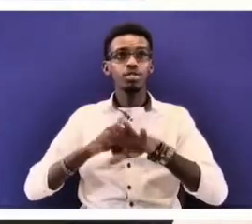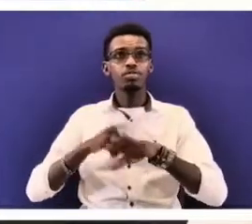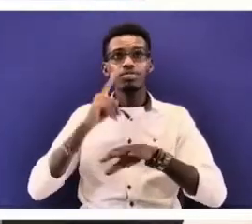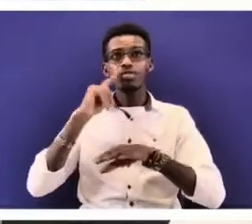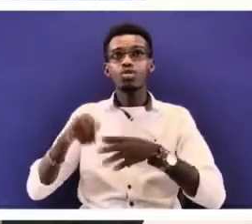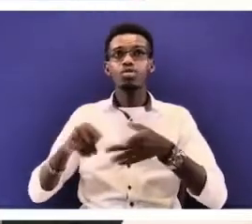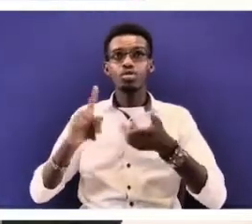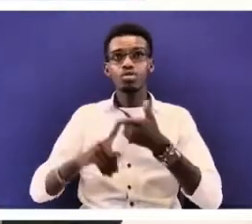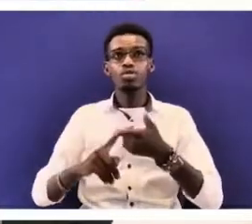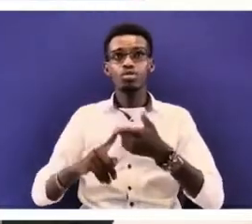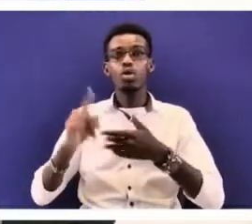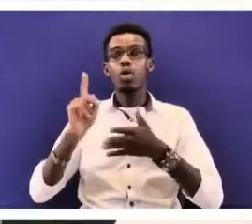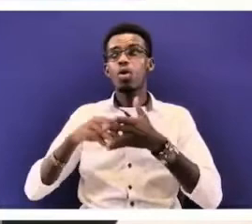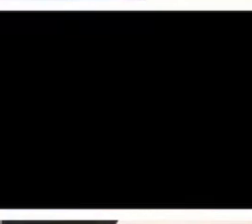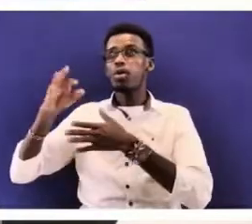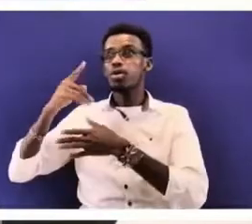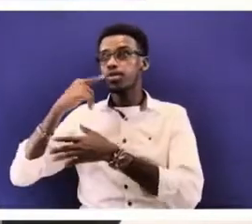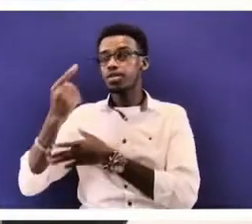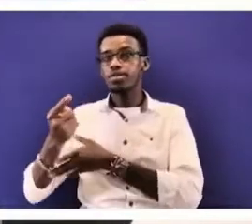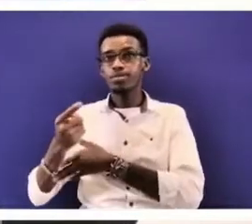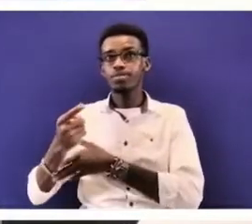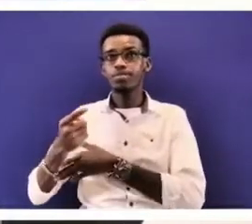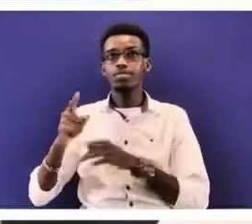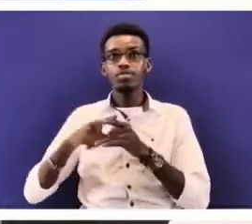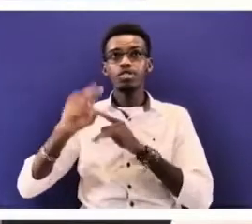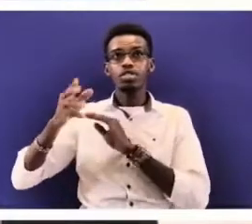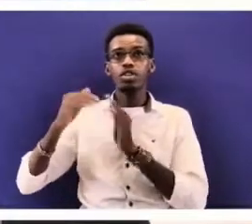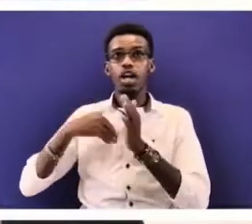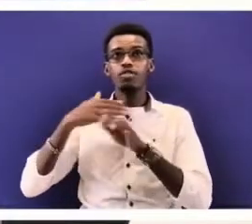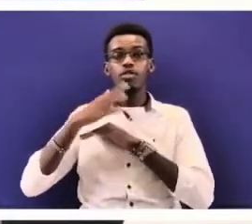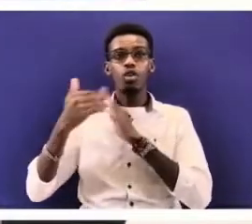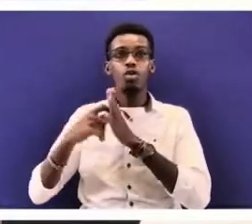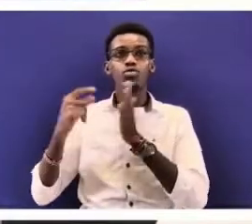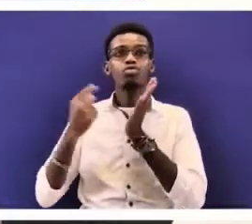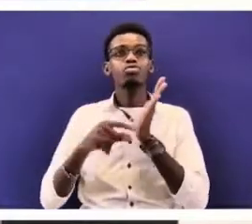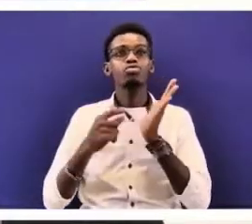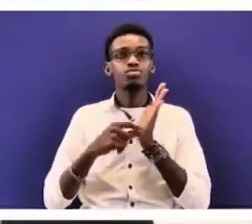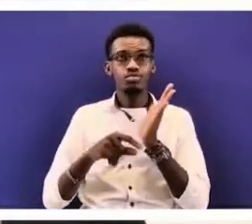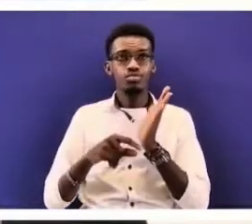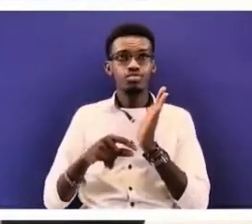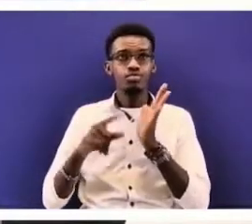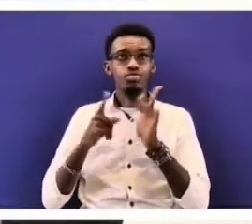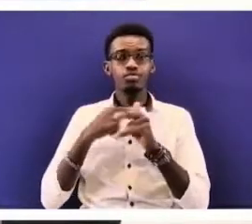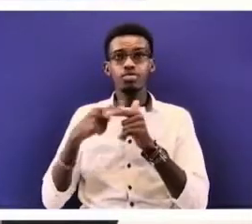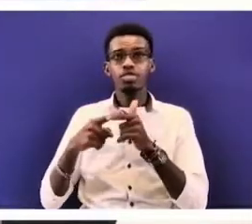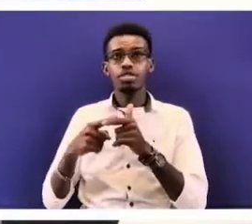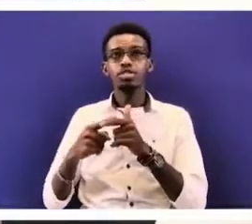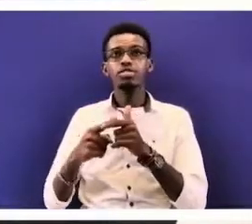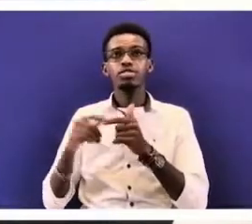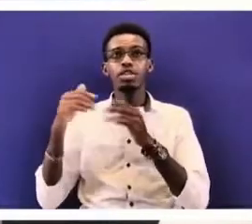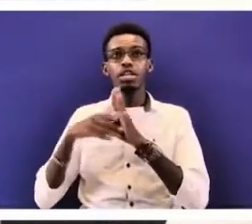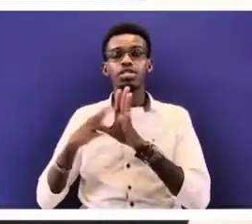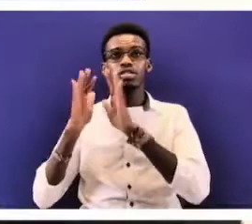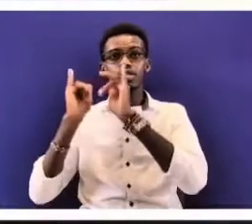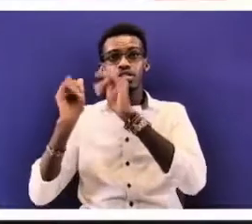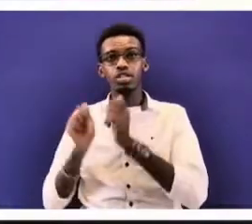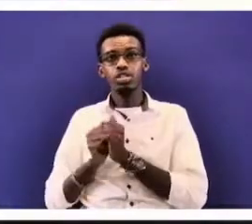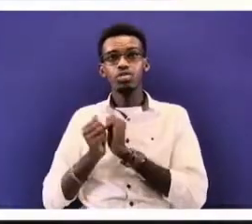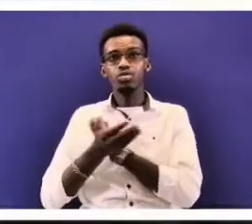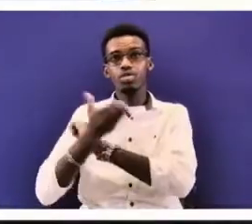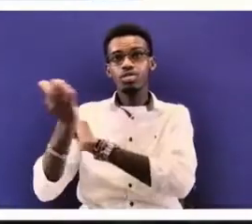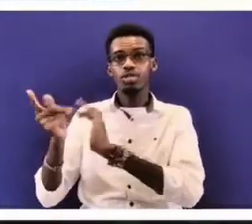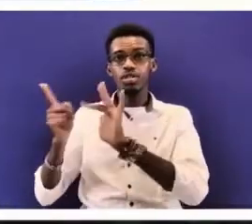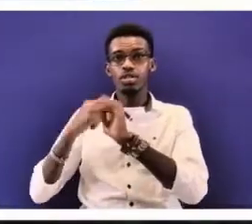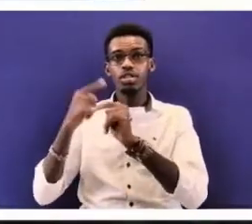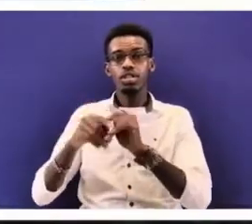an important city. The city had all the gold and the silver and the pearls and the linen. It brought vessels of